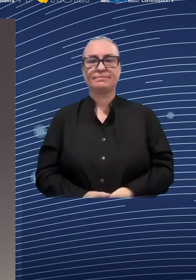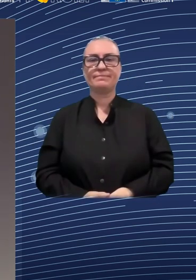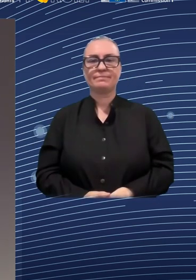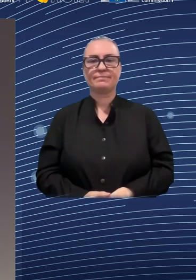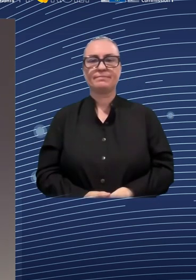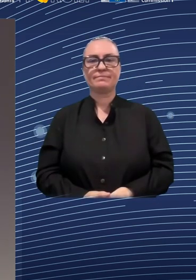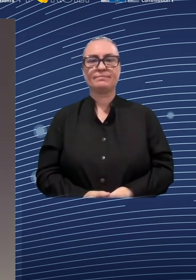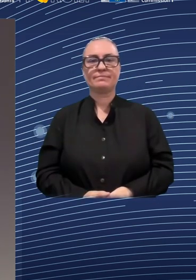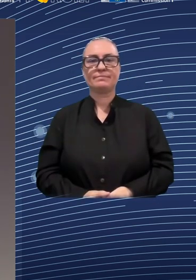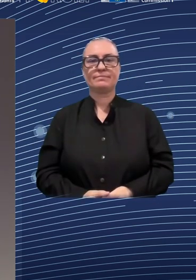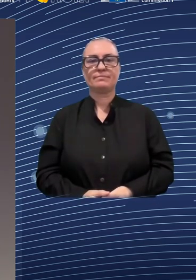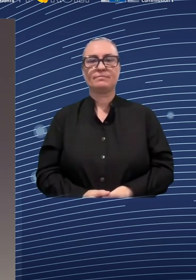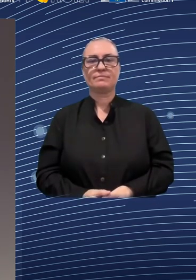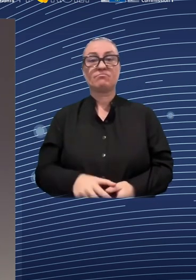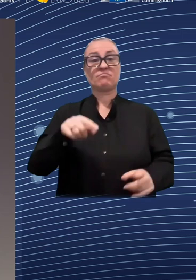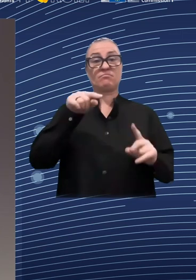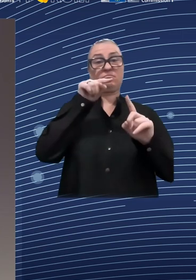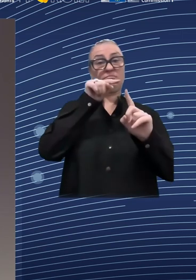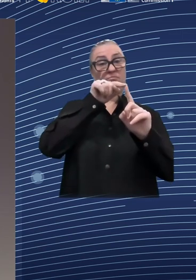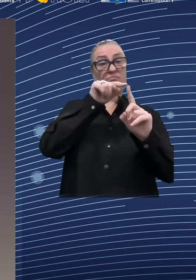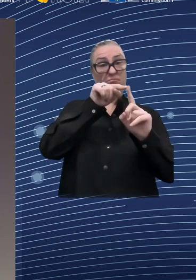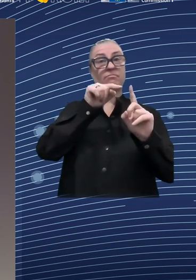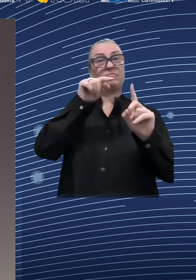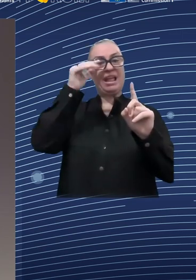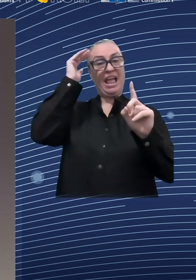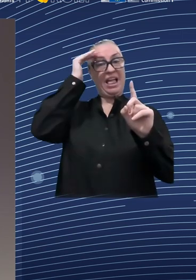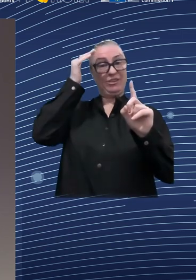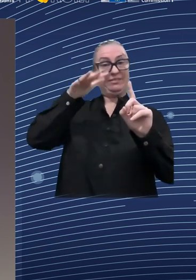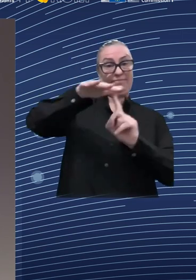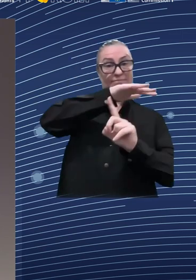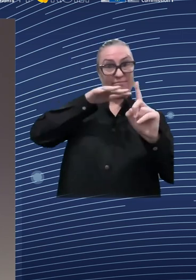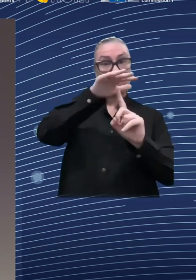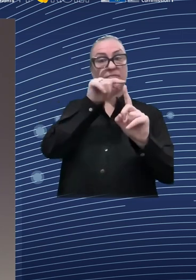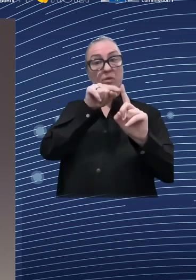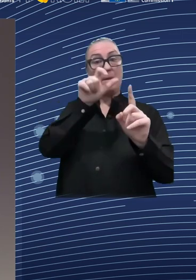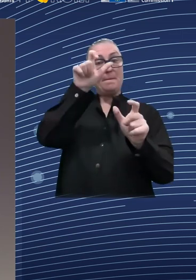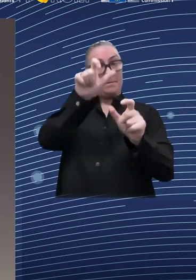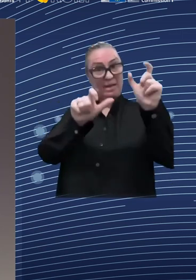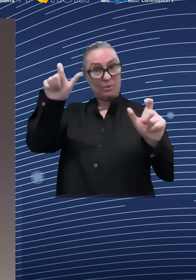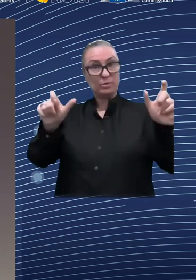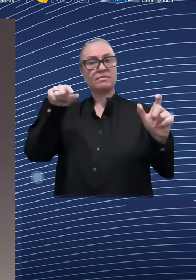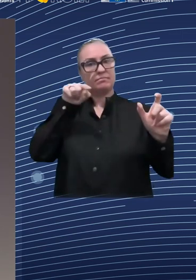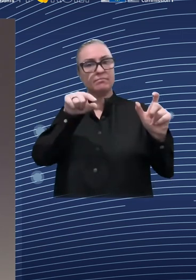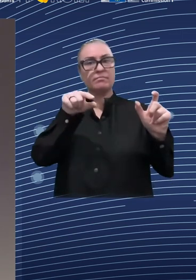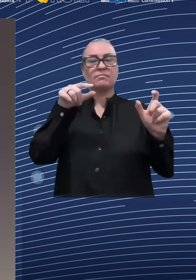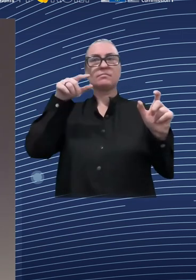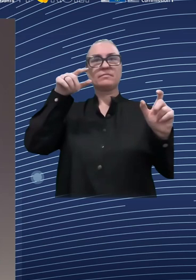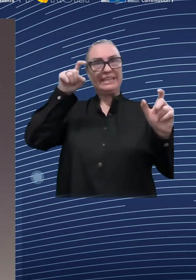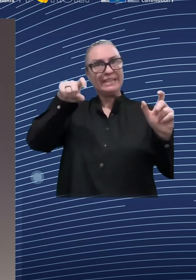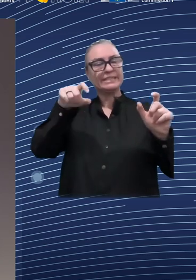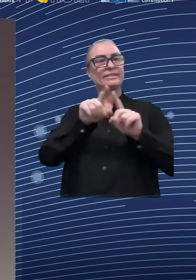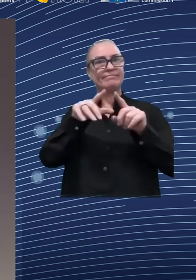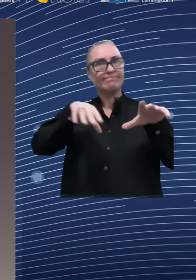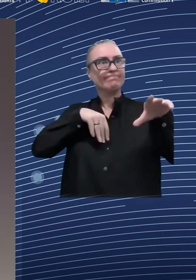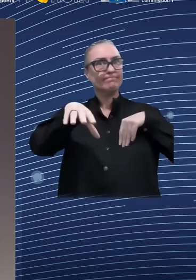about clusters as I regularly moderate your clusters talks in the mornings. But tell our audience a little bit more about what the clusters are and what